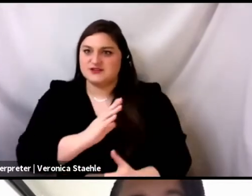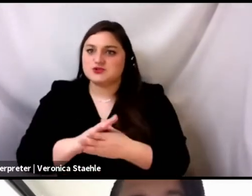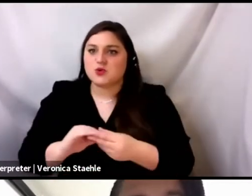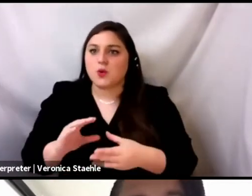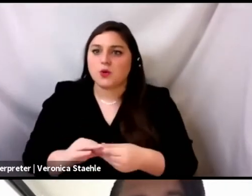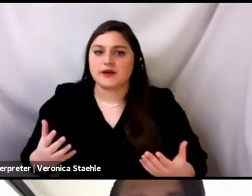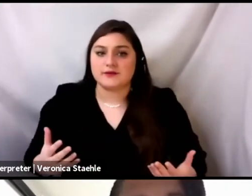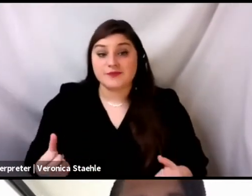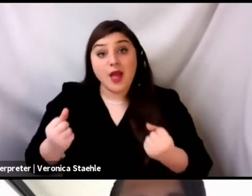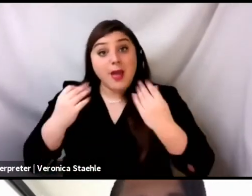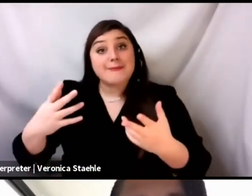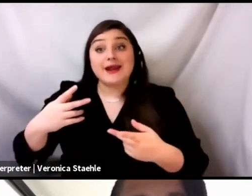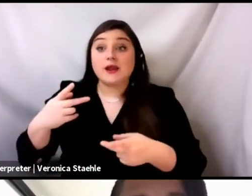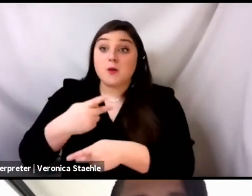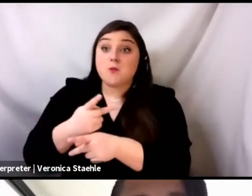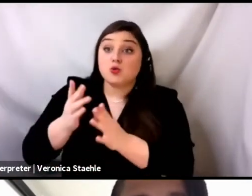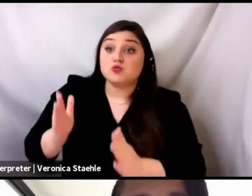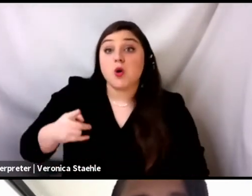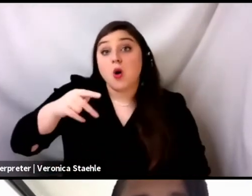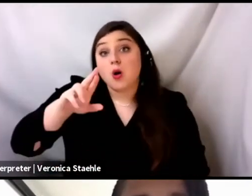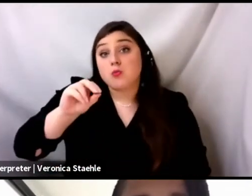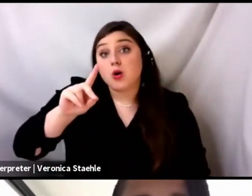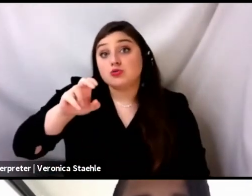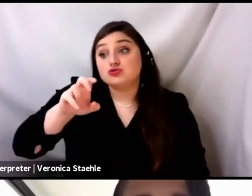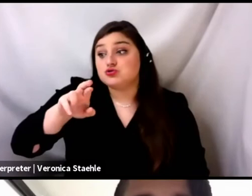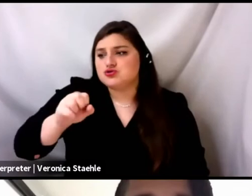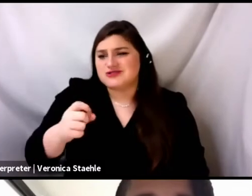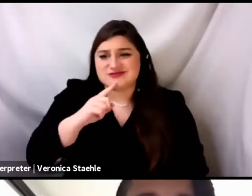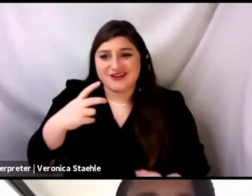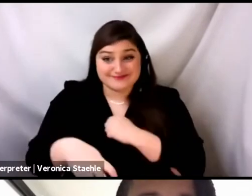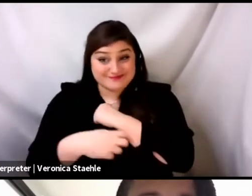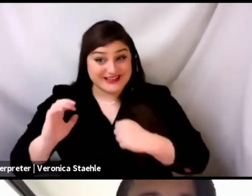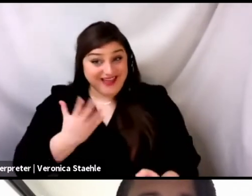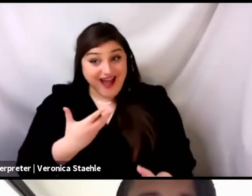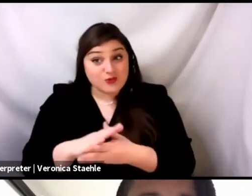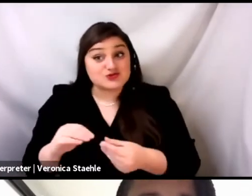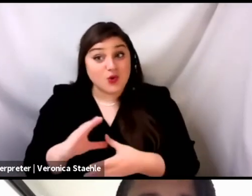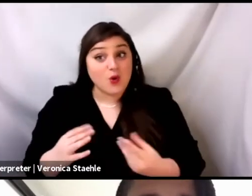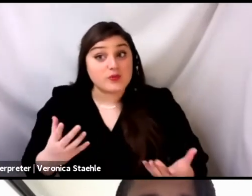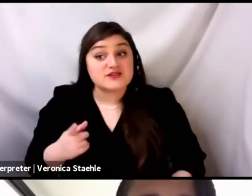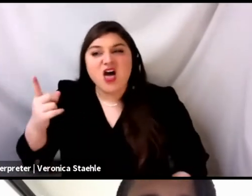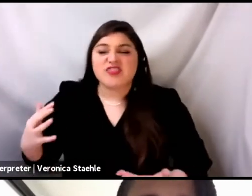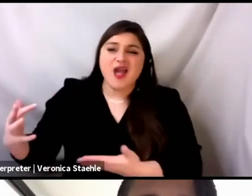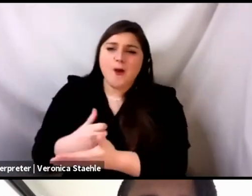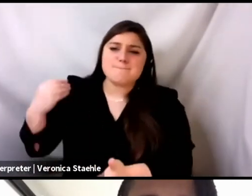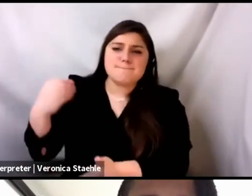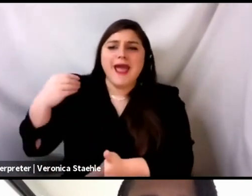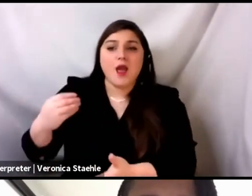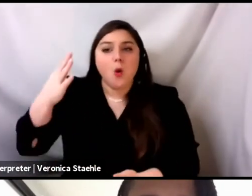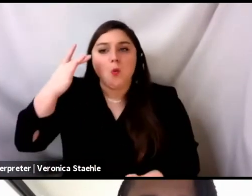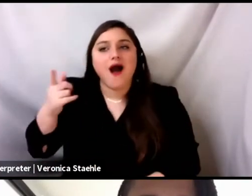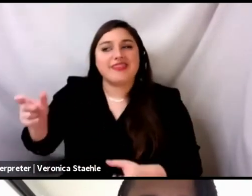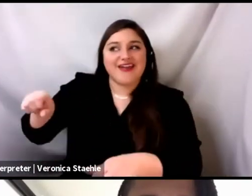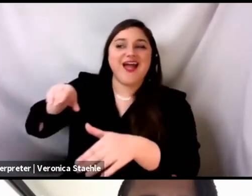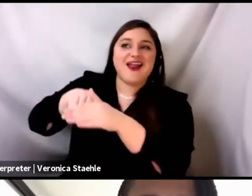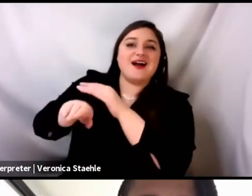basically poaching our stories, taking them in and then making so much money off of them because they have that access, you know, they're able to get